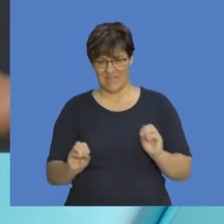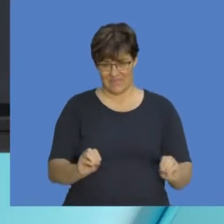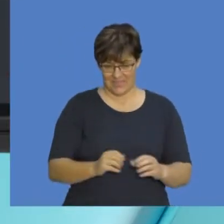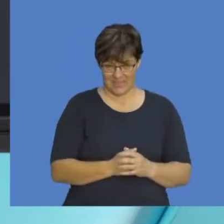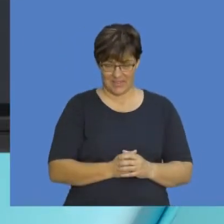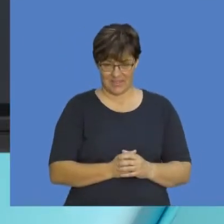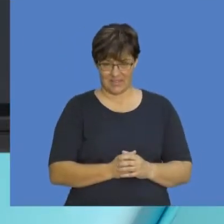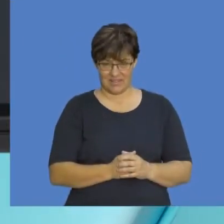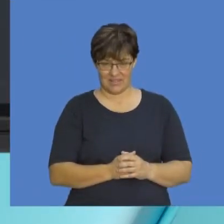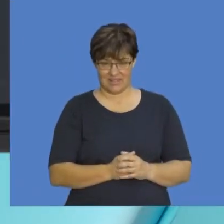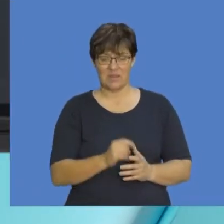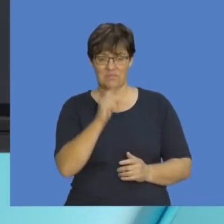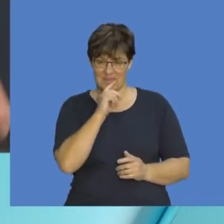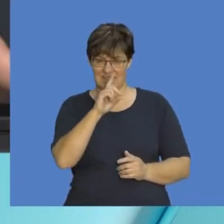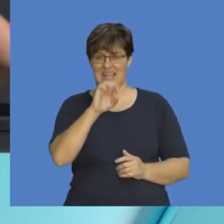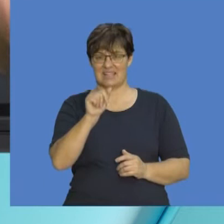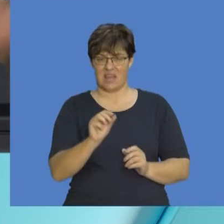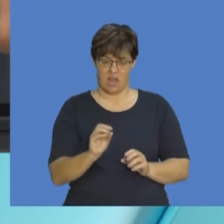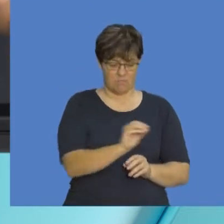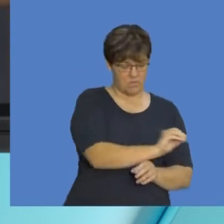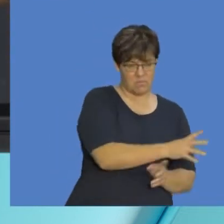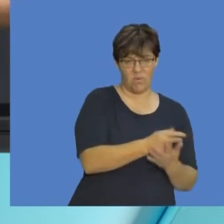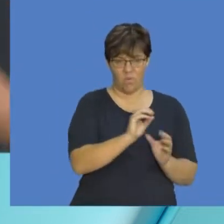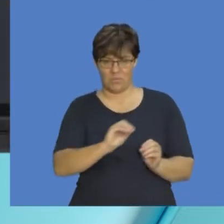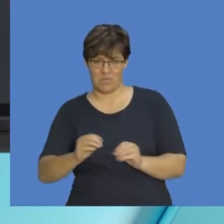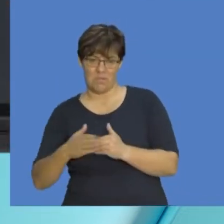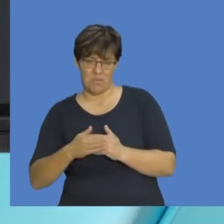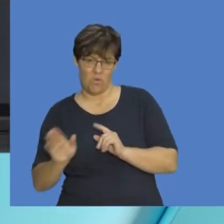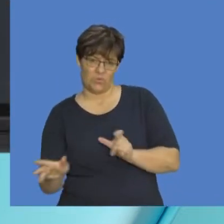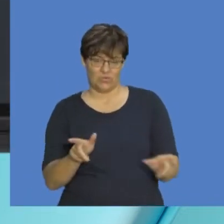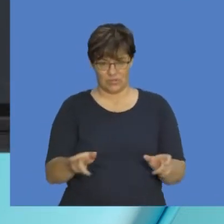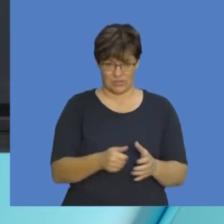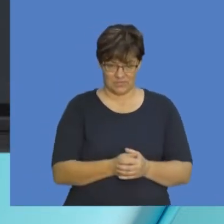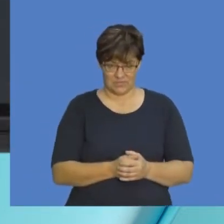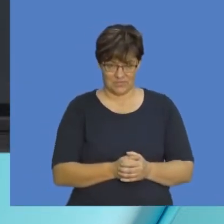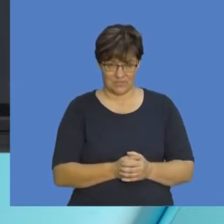to the right. Okay, that's how data get distributed.